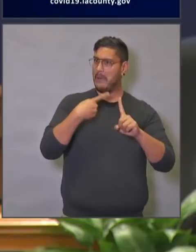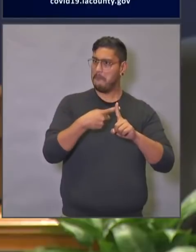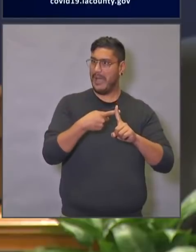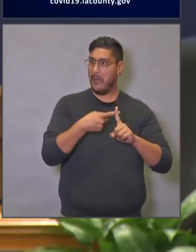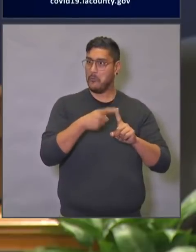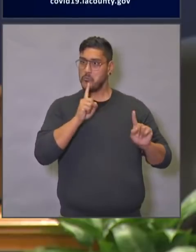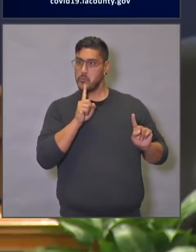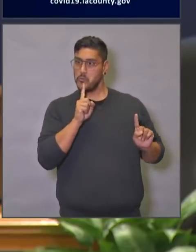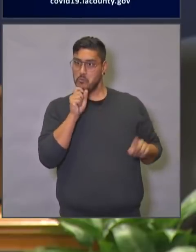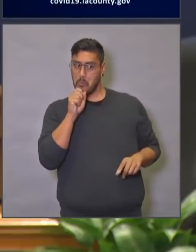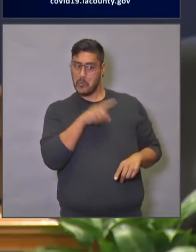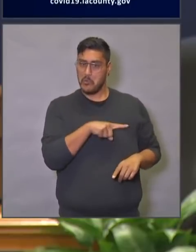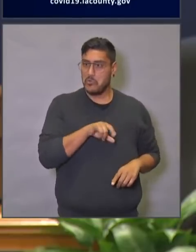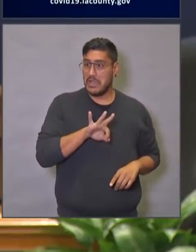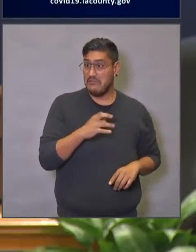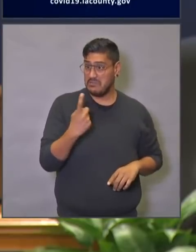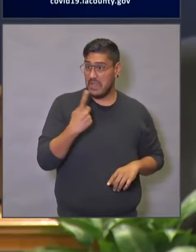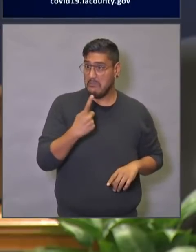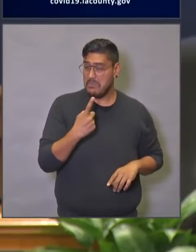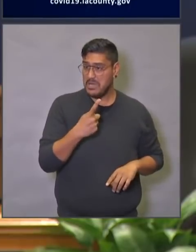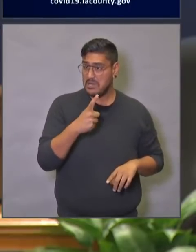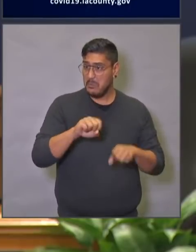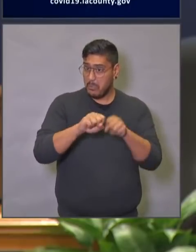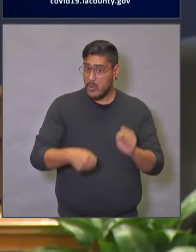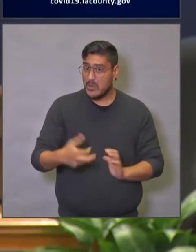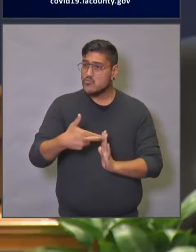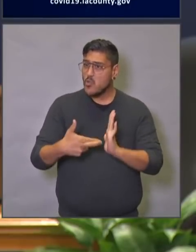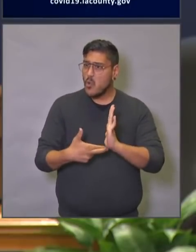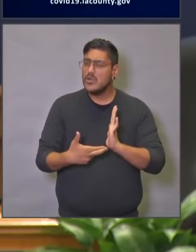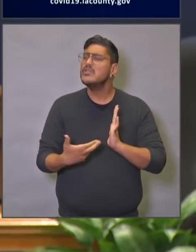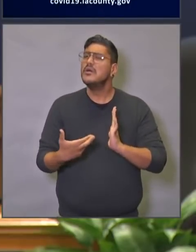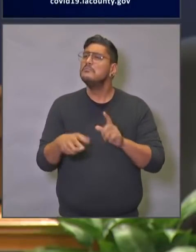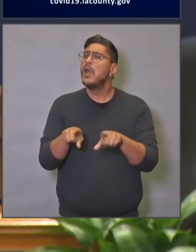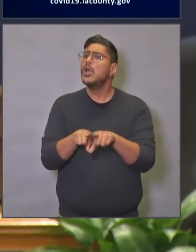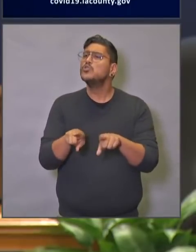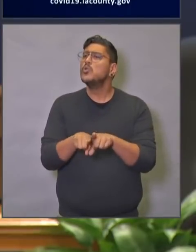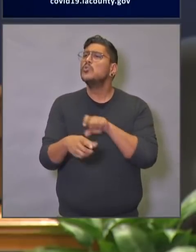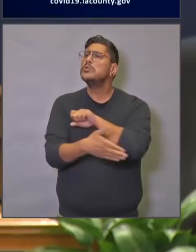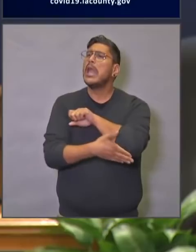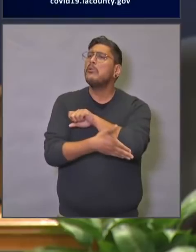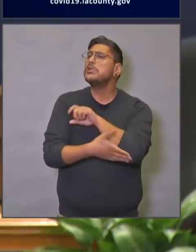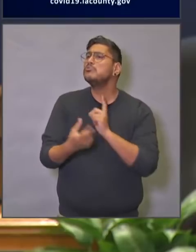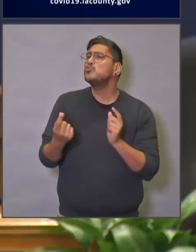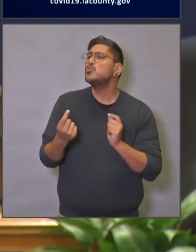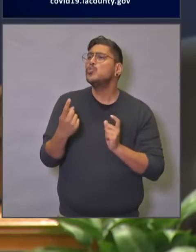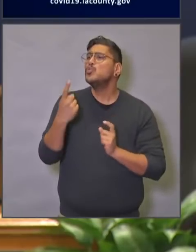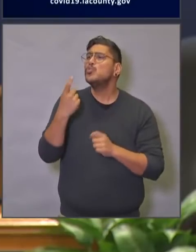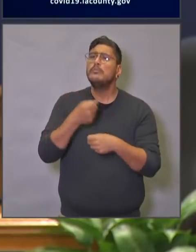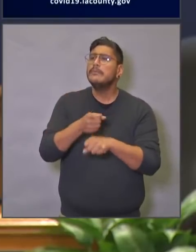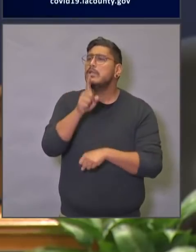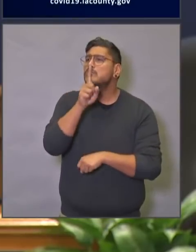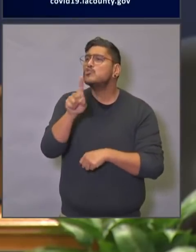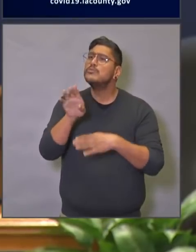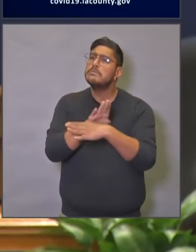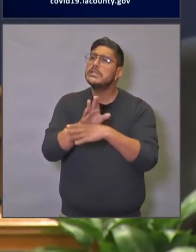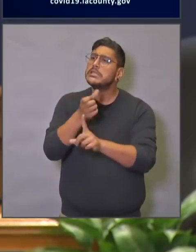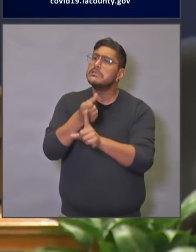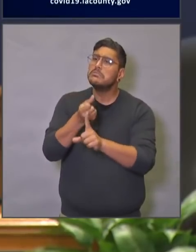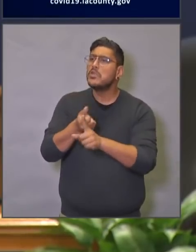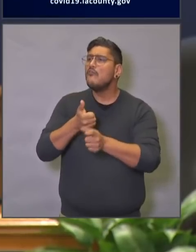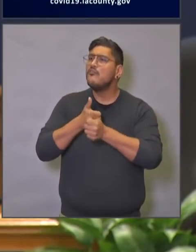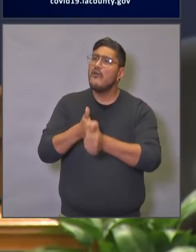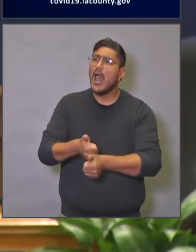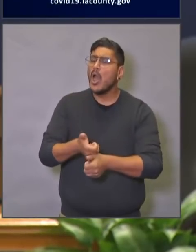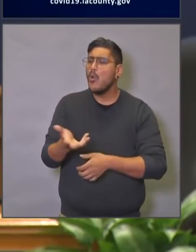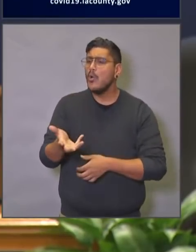breakers? And maybe you could just talk generally about how the county's efforts are going to make sure that businesses are following the orders. And finally, I don't